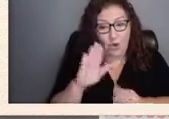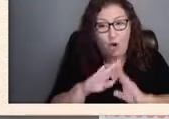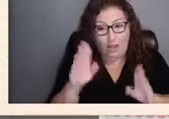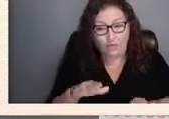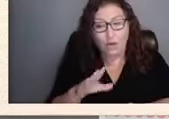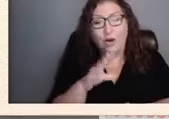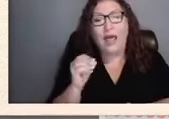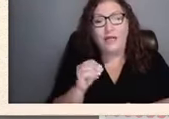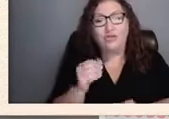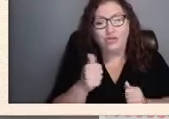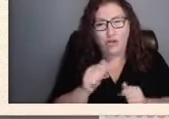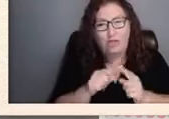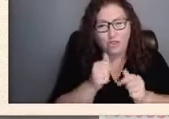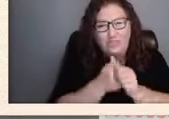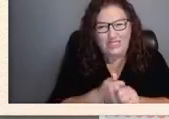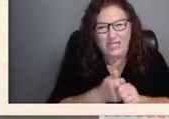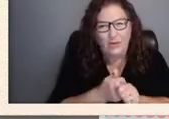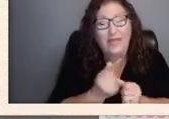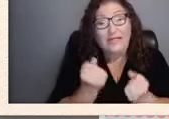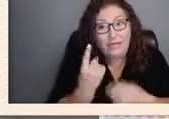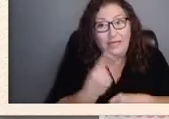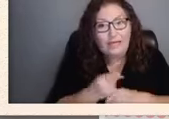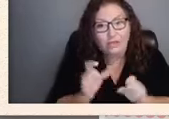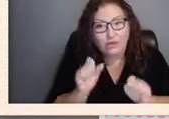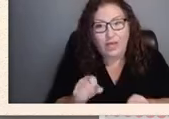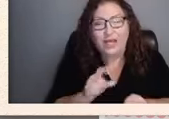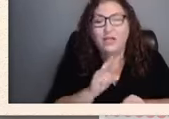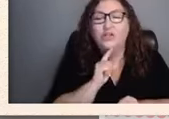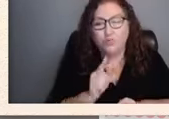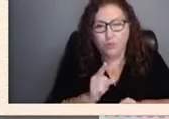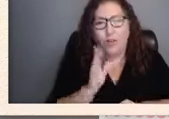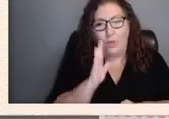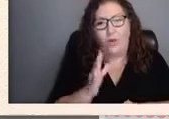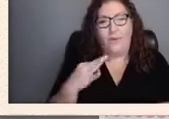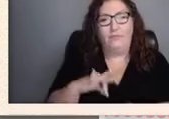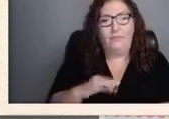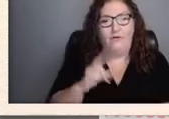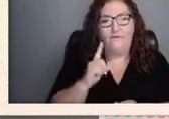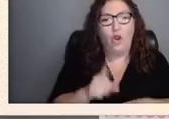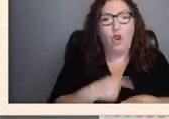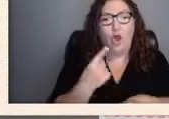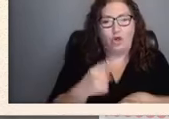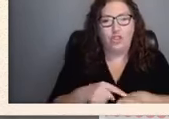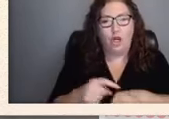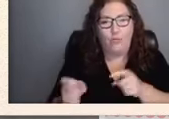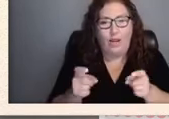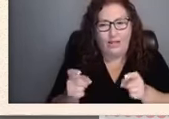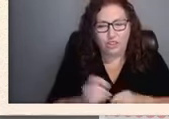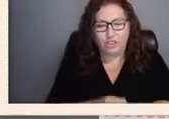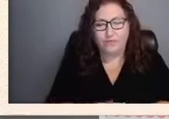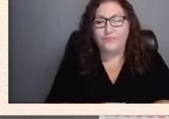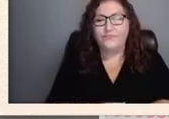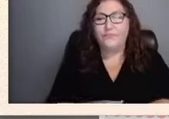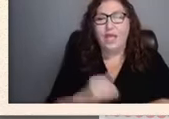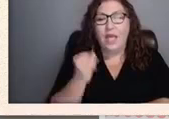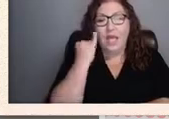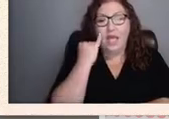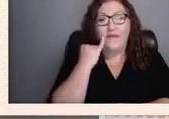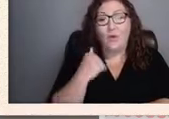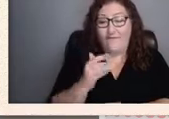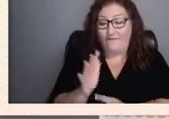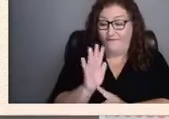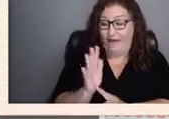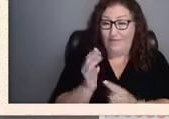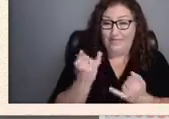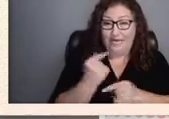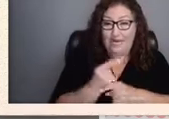as many days as you can is really going to be helpful for longer term regulation. if you have 5 minutes today to do something different,